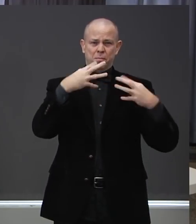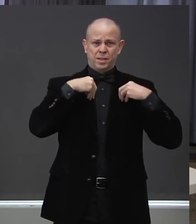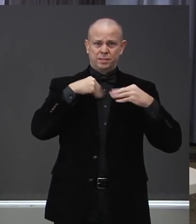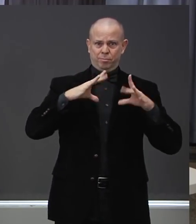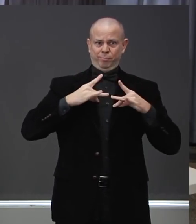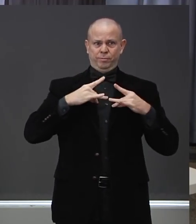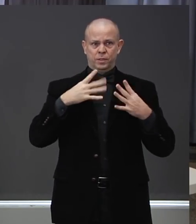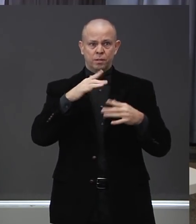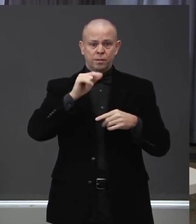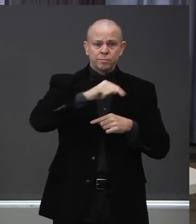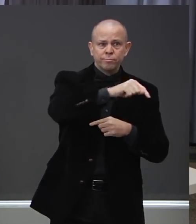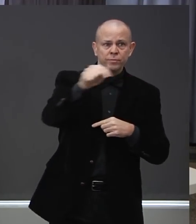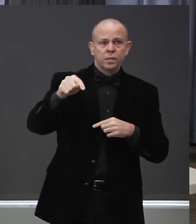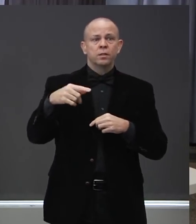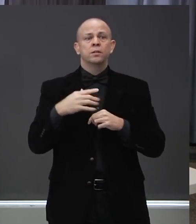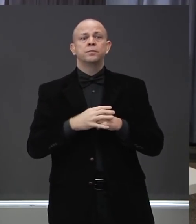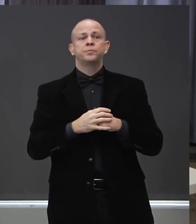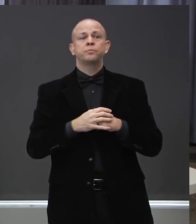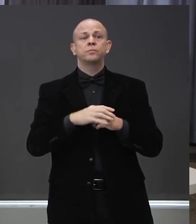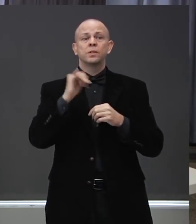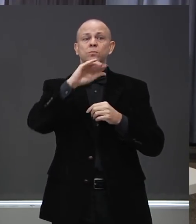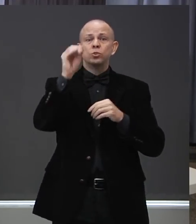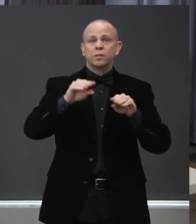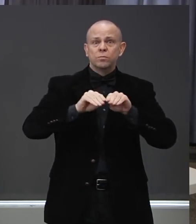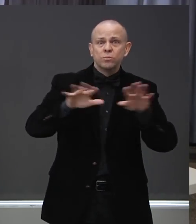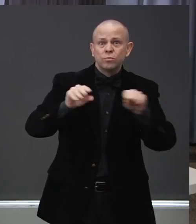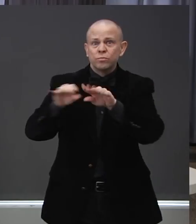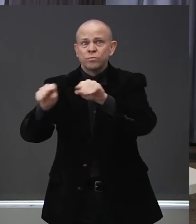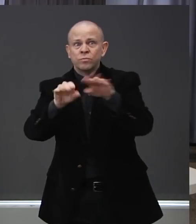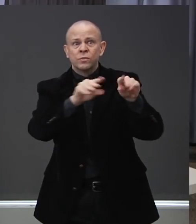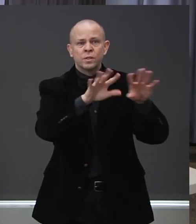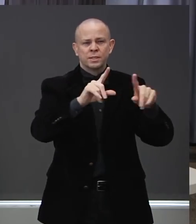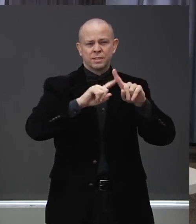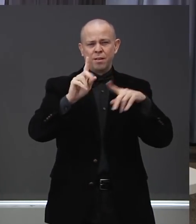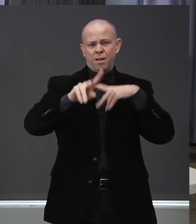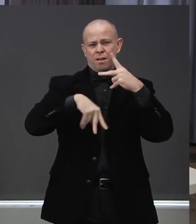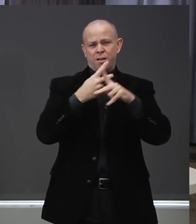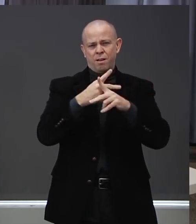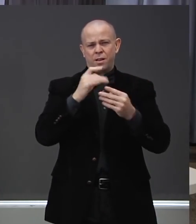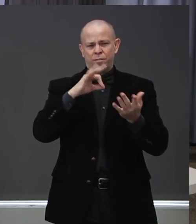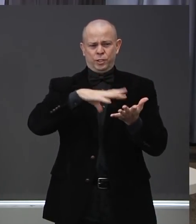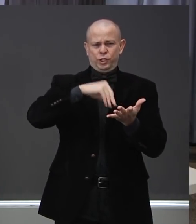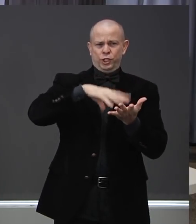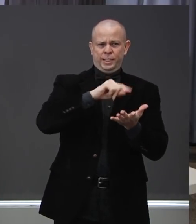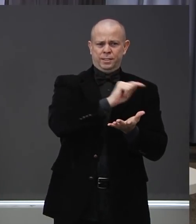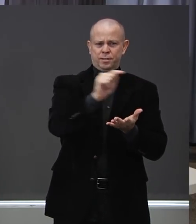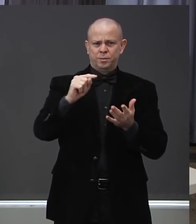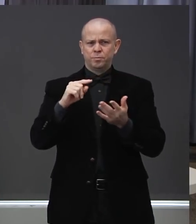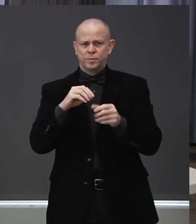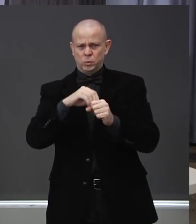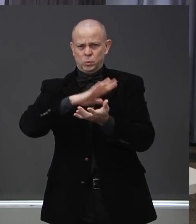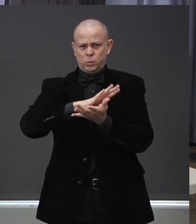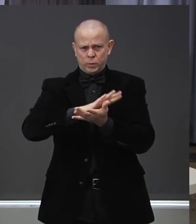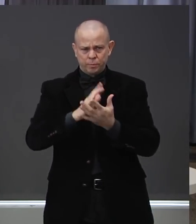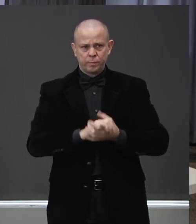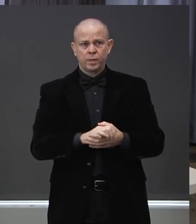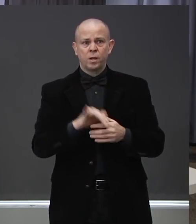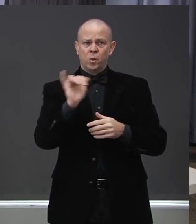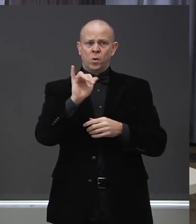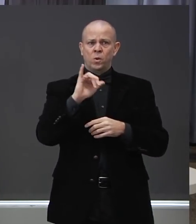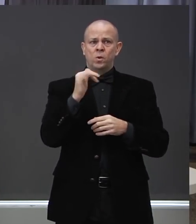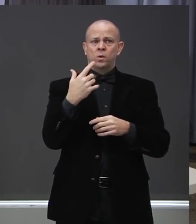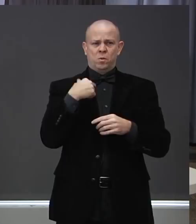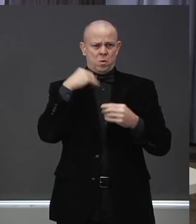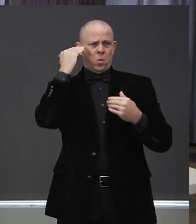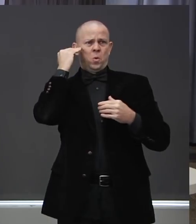of transmission risk across different models of learning. The update also draws on our increasing awareness that kids have